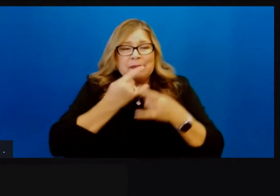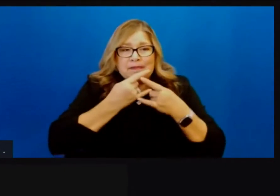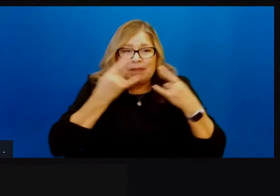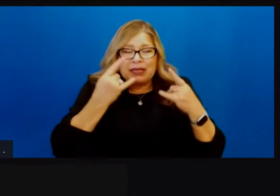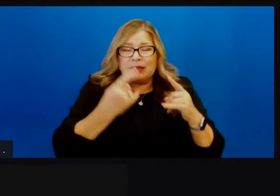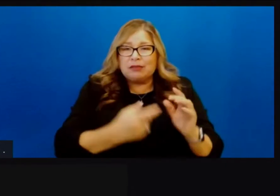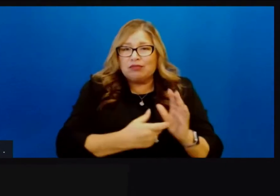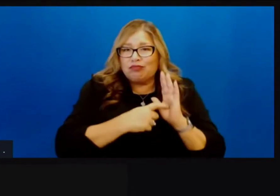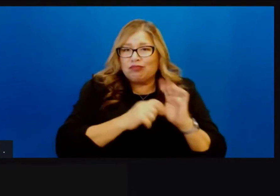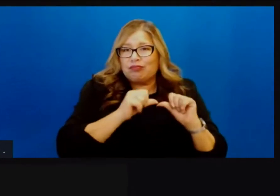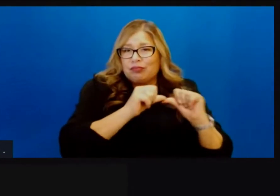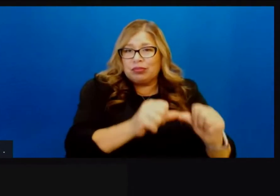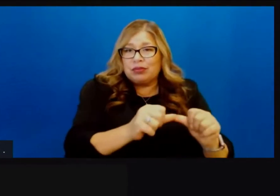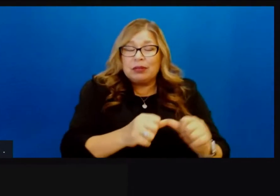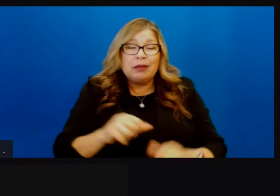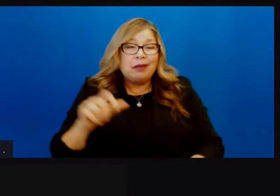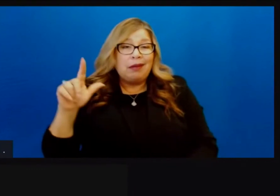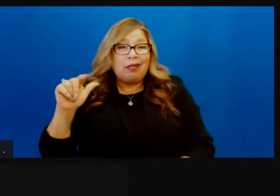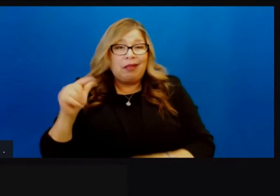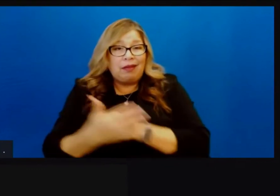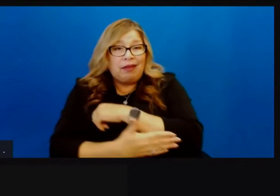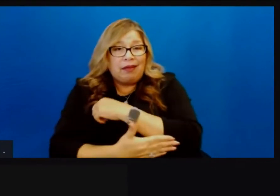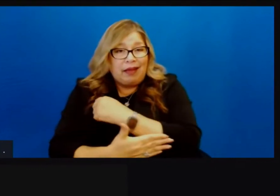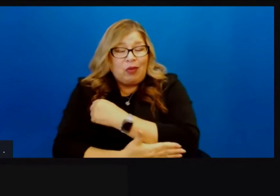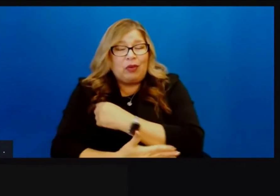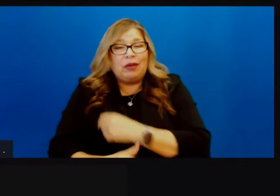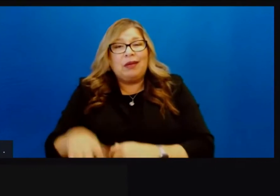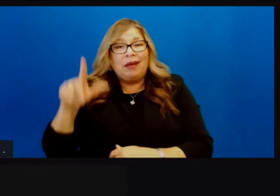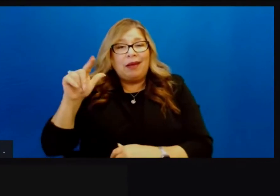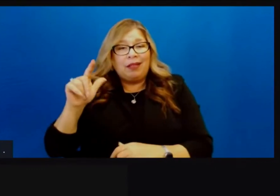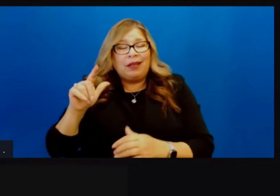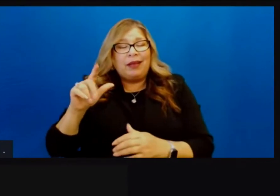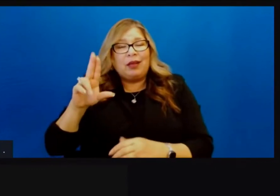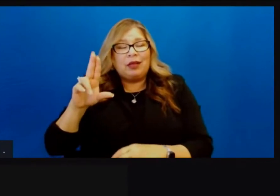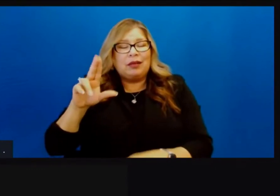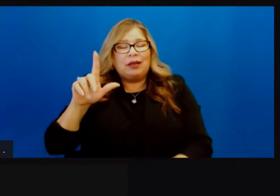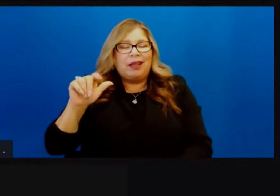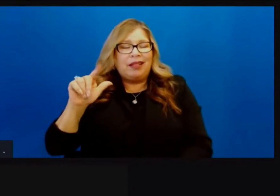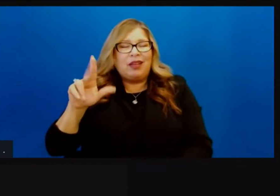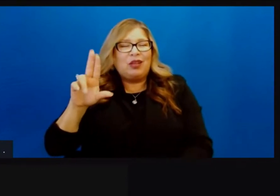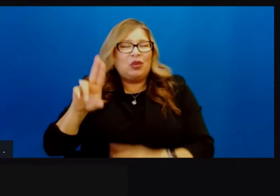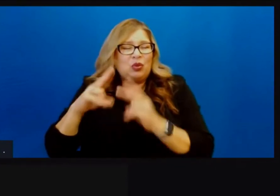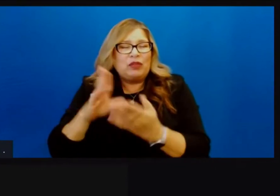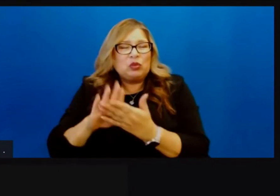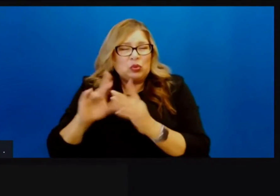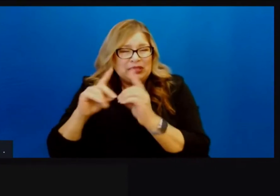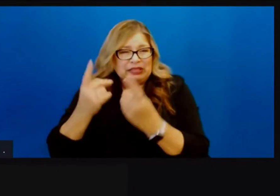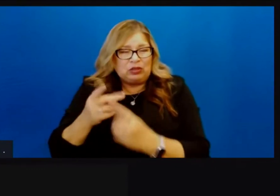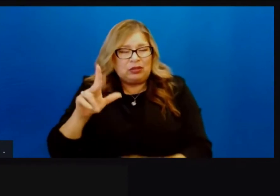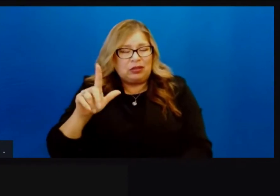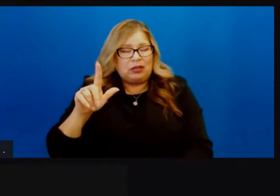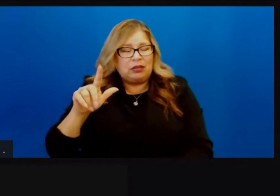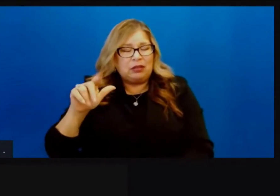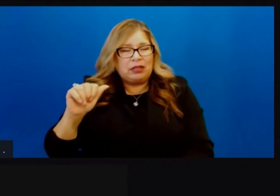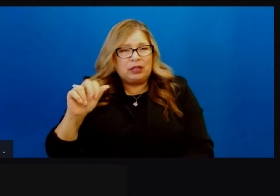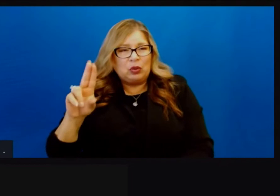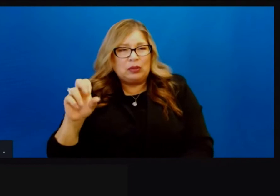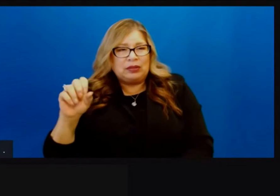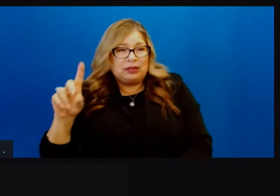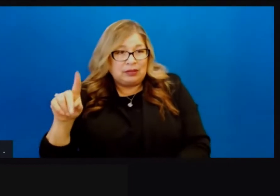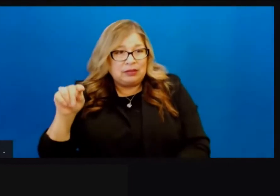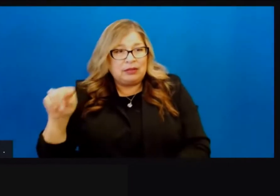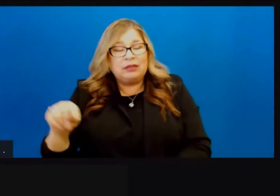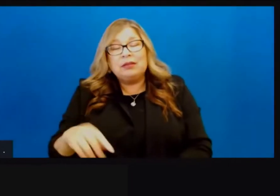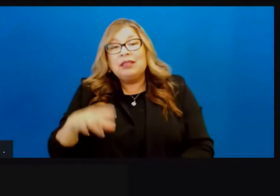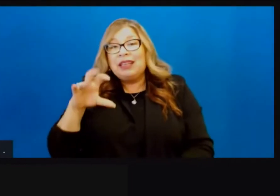LA County schools, LA Unified School District, other districts in Southern California, and for that fact,